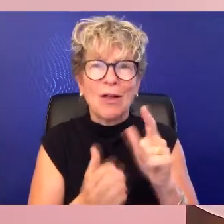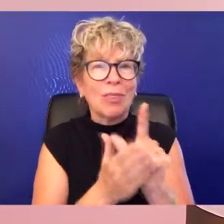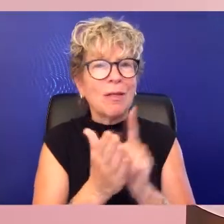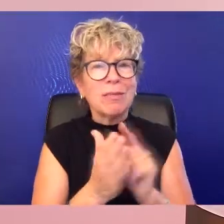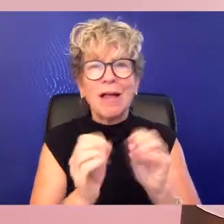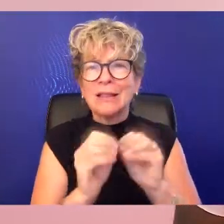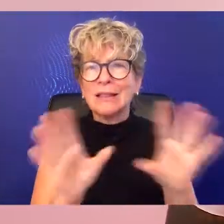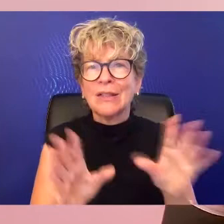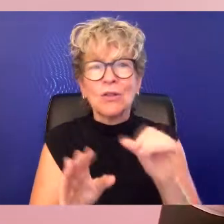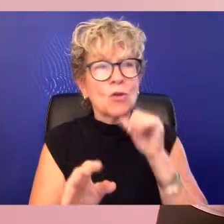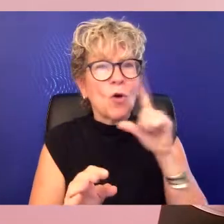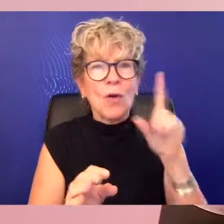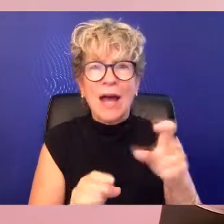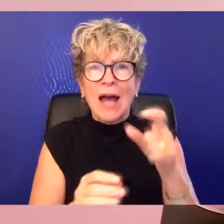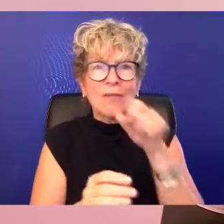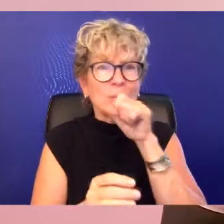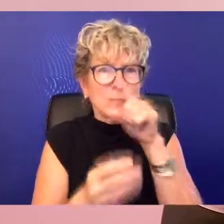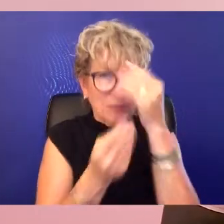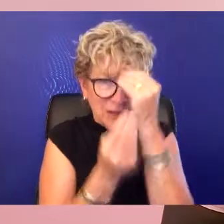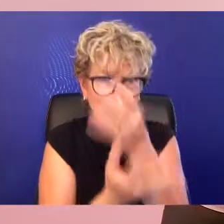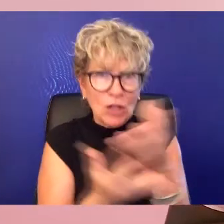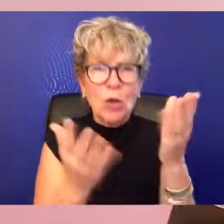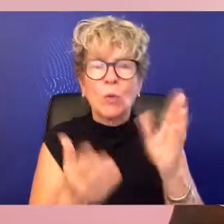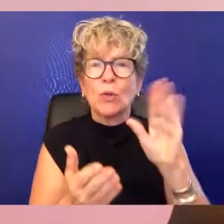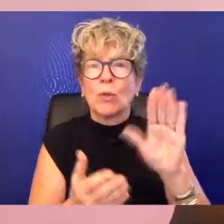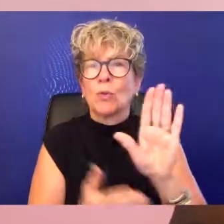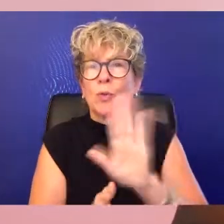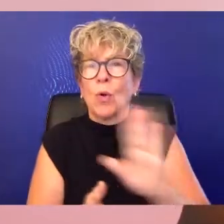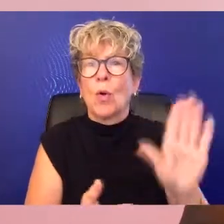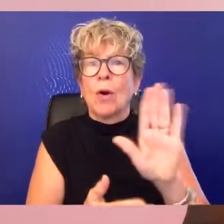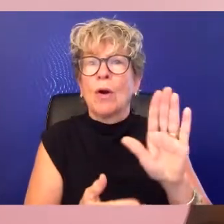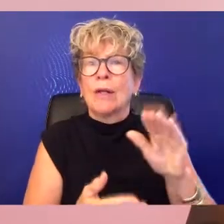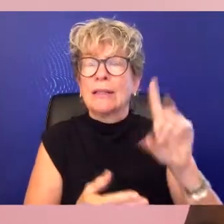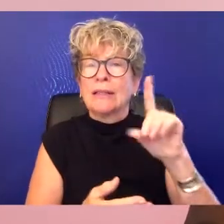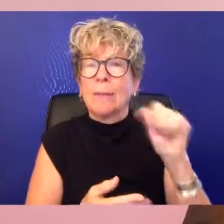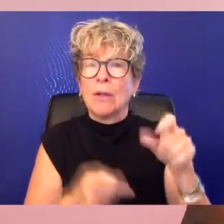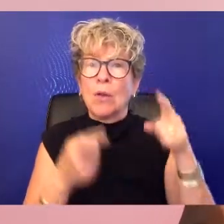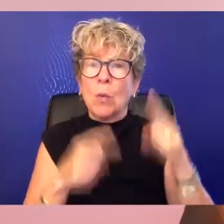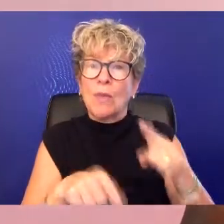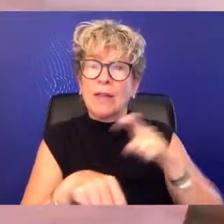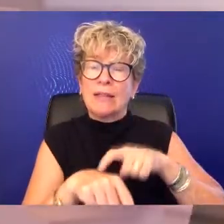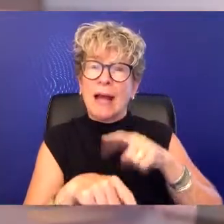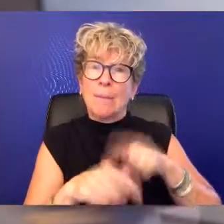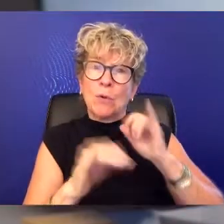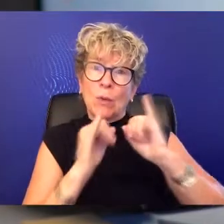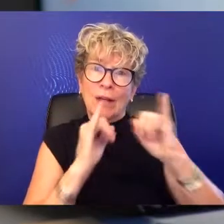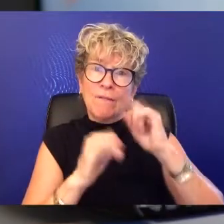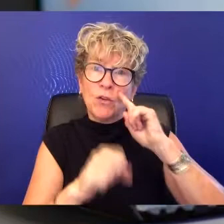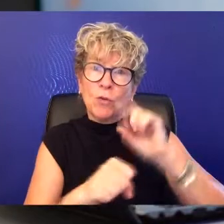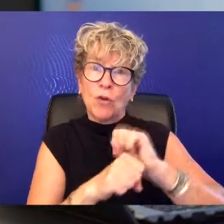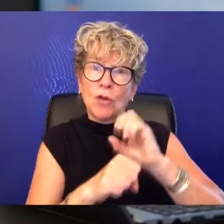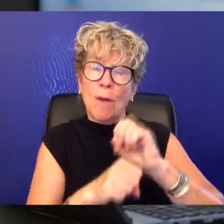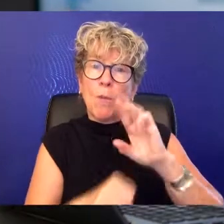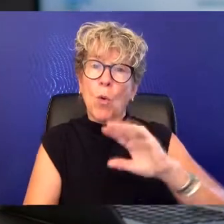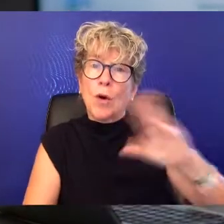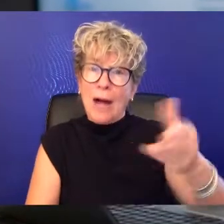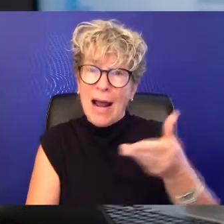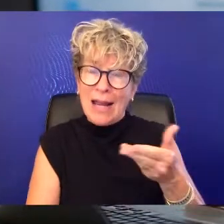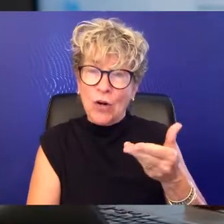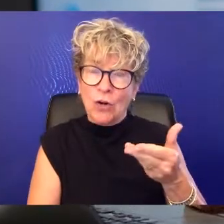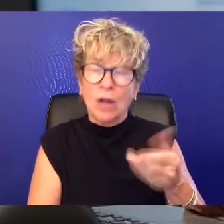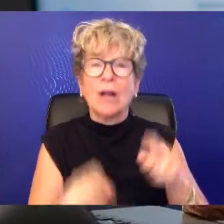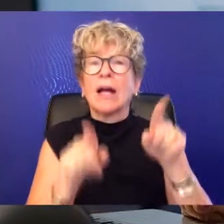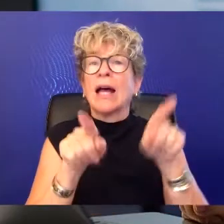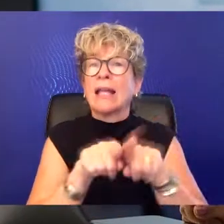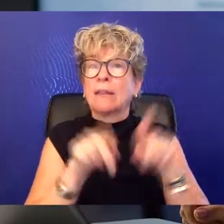tell your employer about your disability when you apply for a job or are hired. As someone with a disability, you cannot